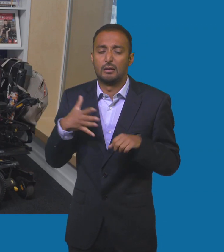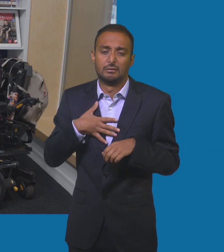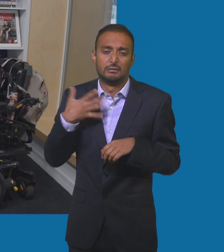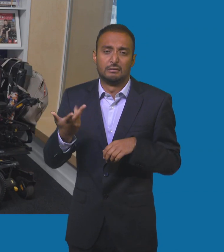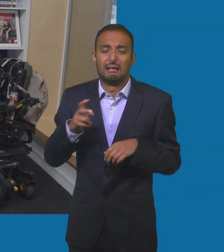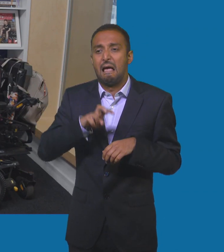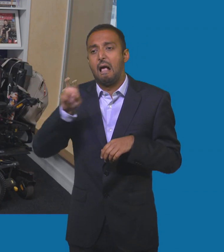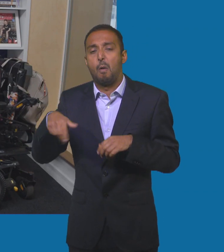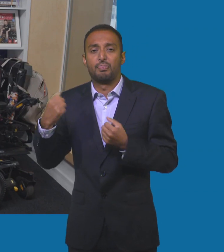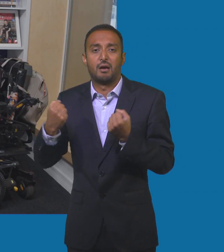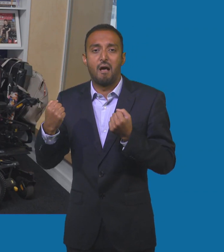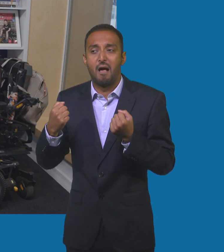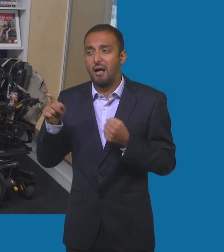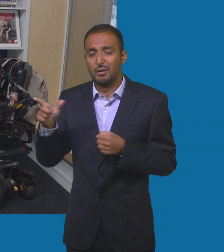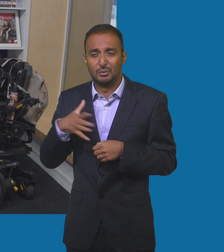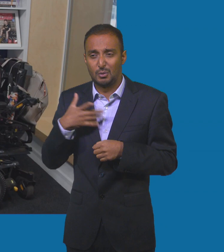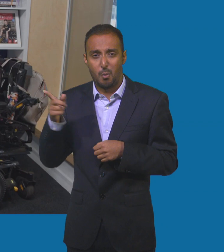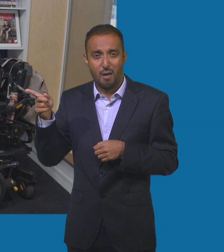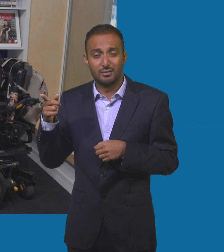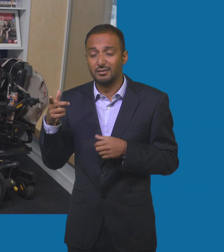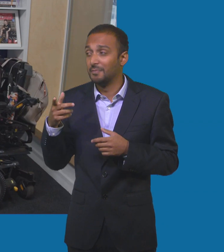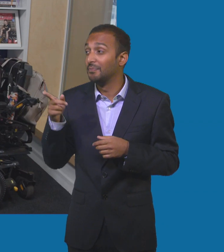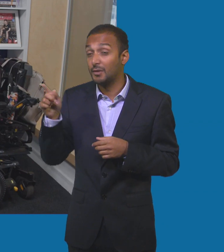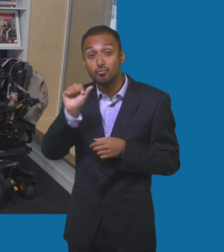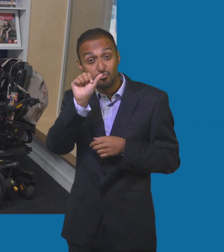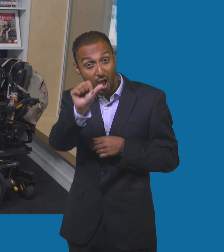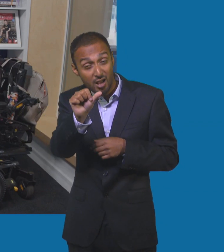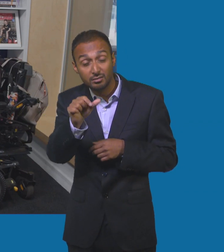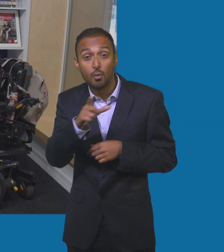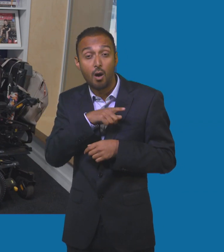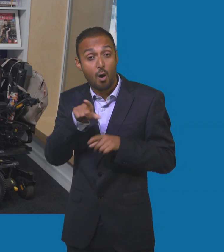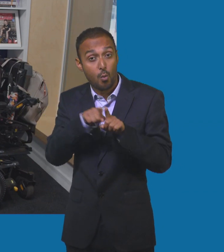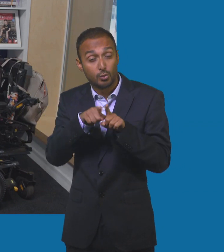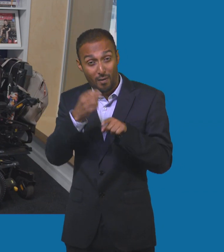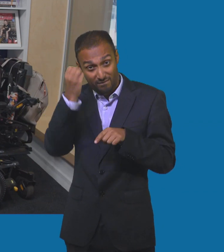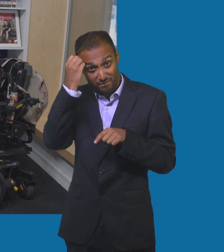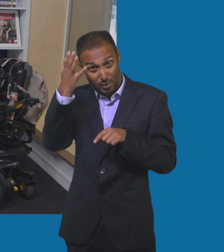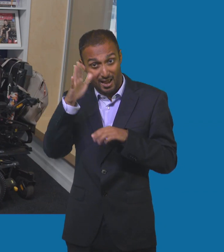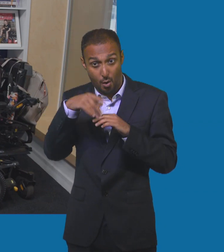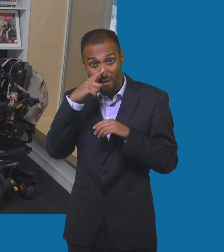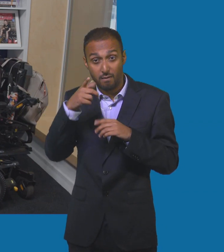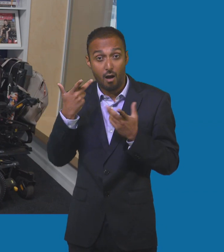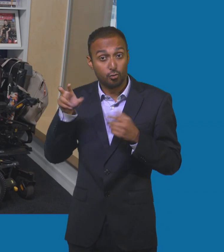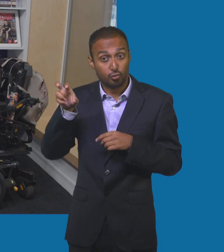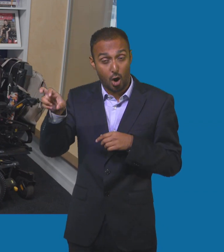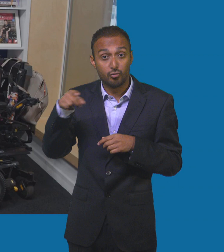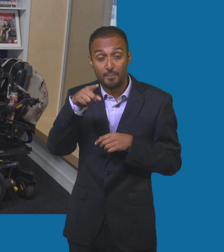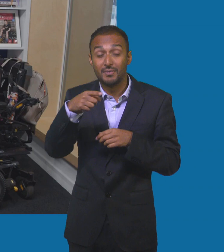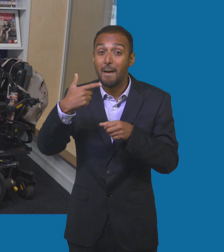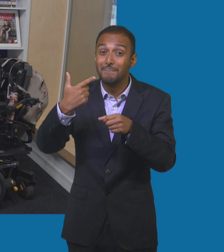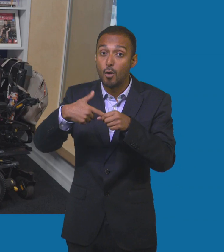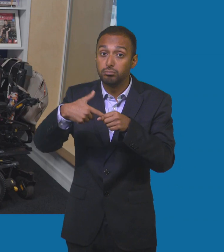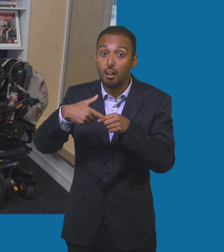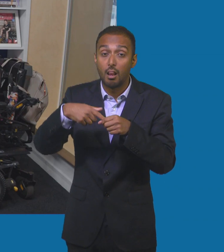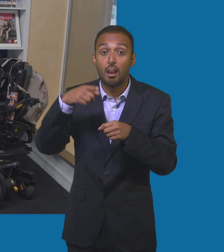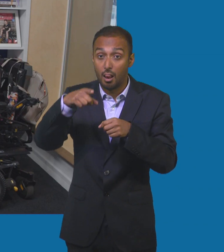point. 'Cause one of the things that was also forgotten about with the chargers is that, so you go to a petrol station, right? And everything's undercover. Yeah. The chargers aren't.